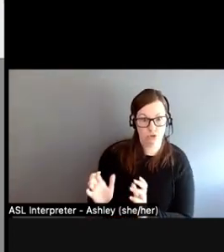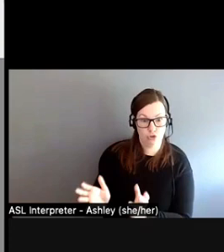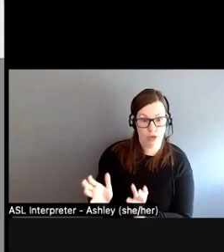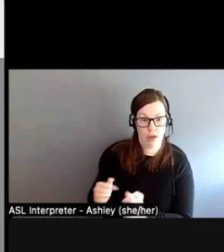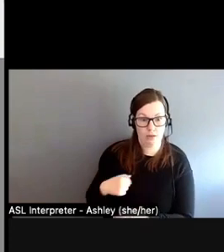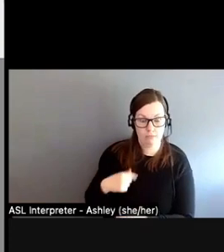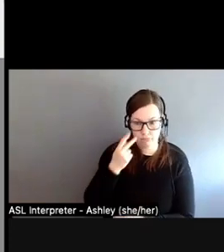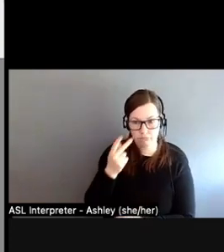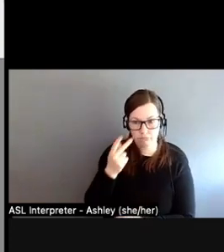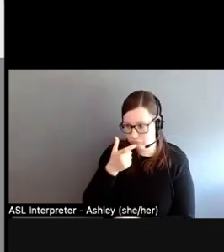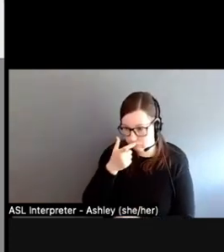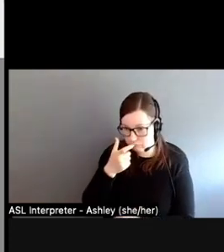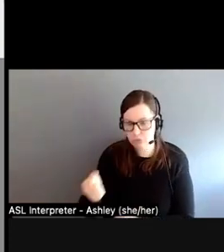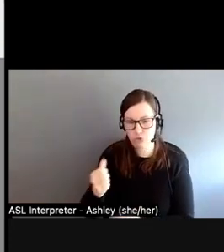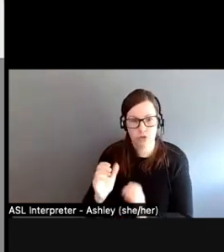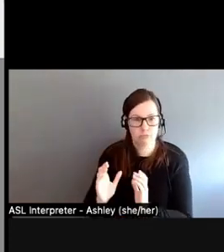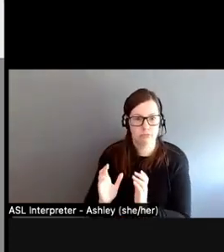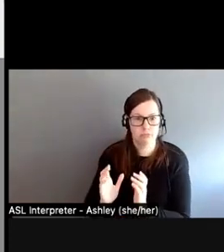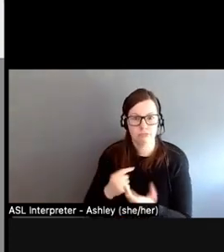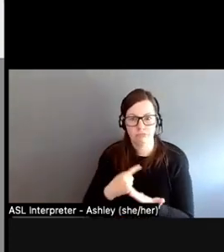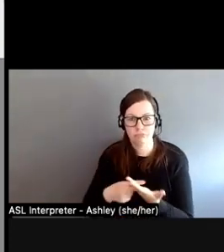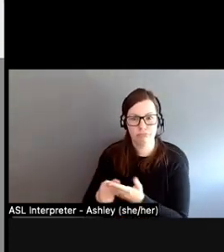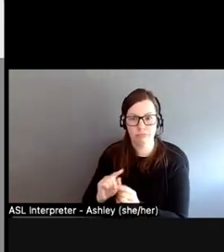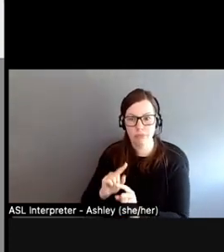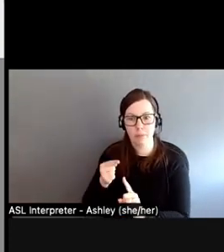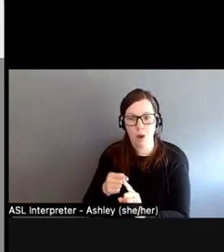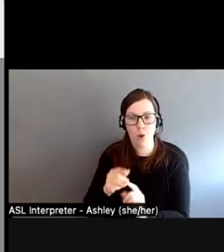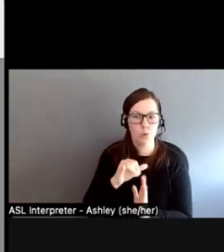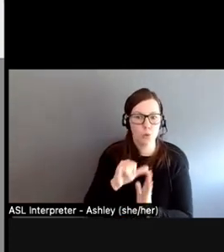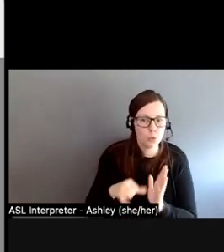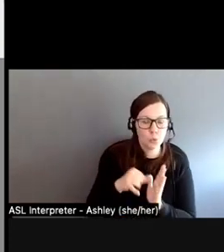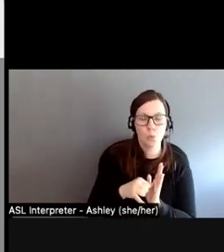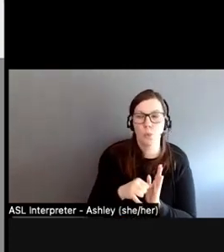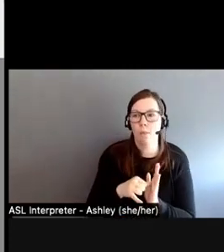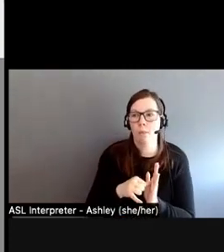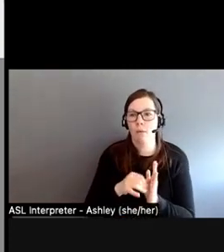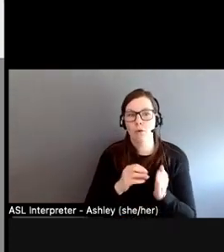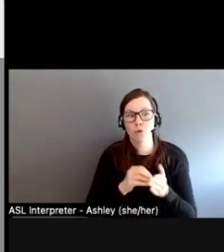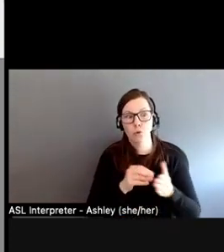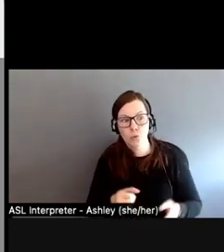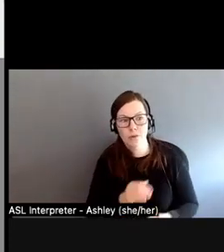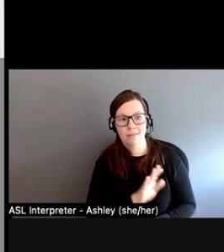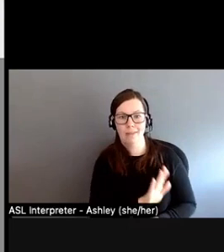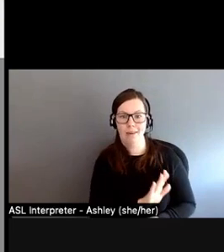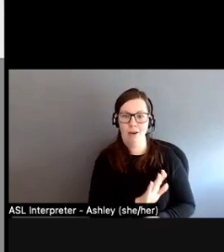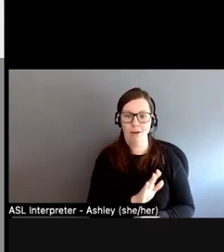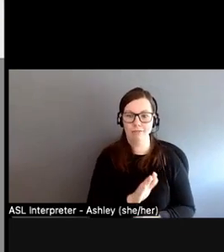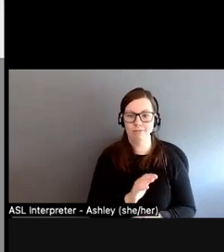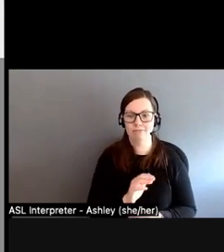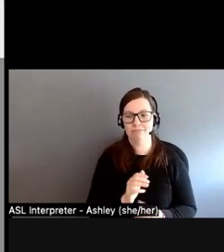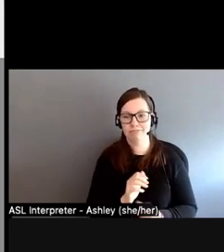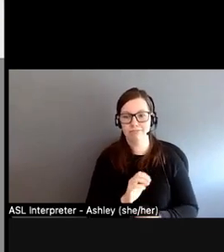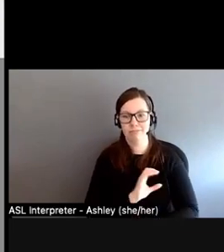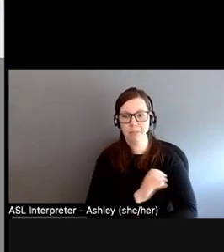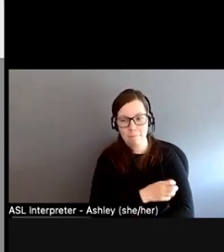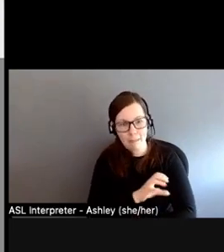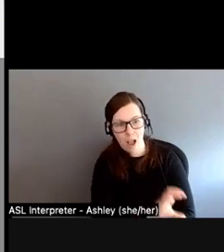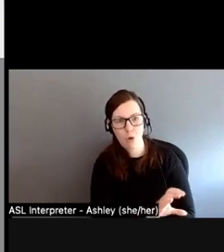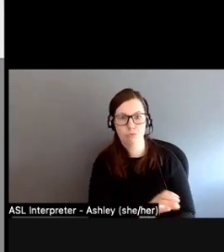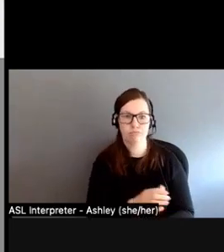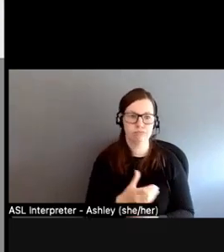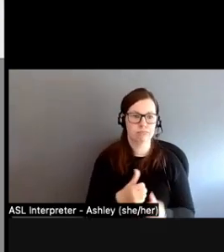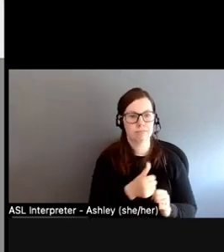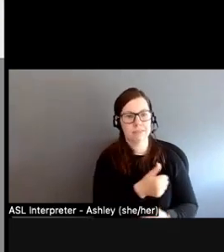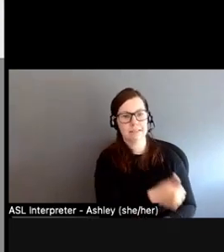and self-directed learning in there. So I'm kind of trying to keep an eye on both things. But it's I know it can be